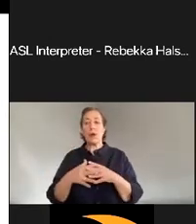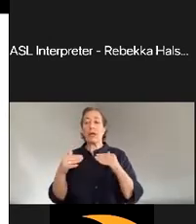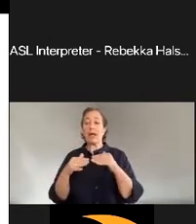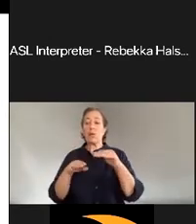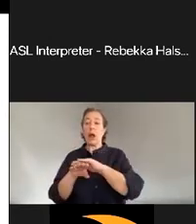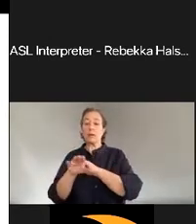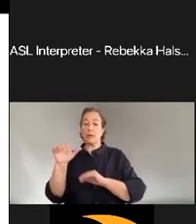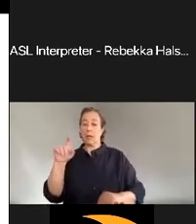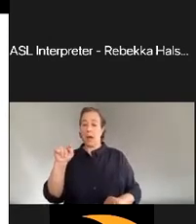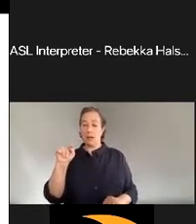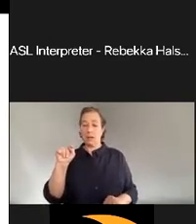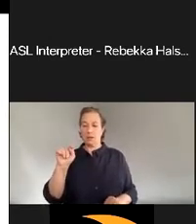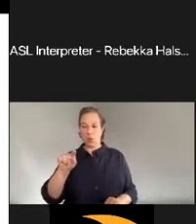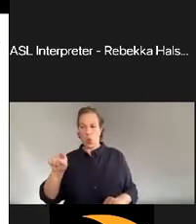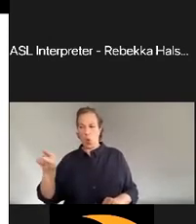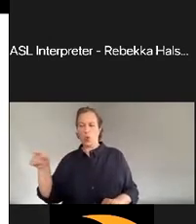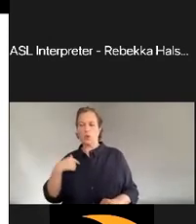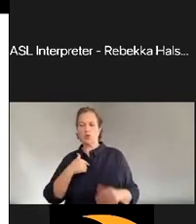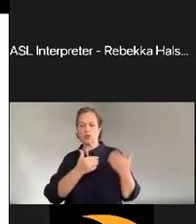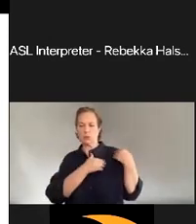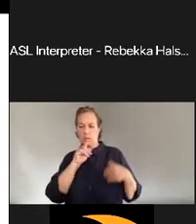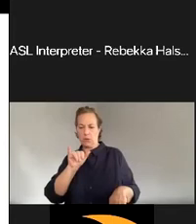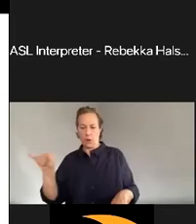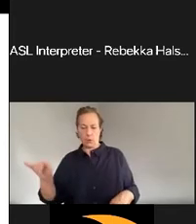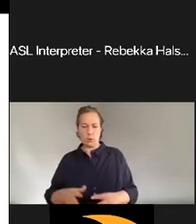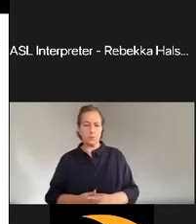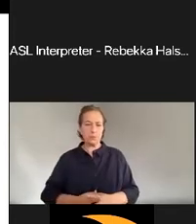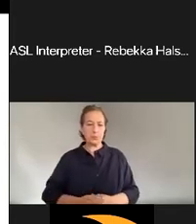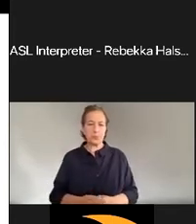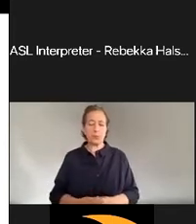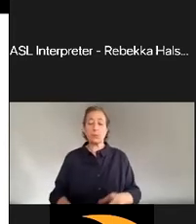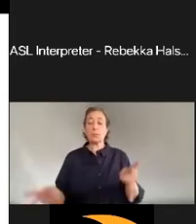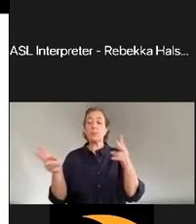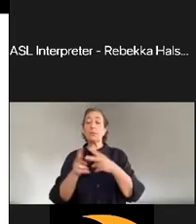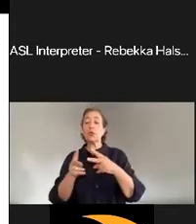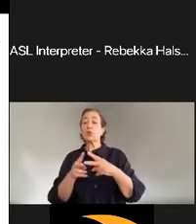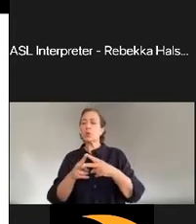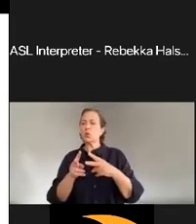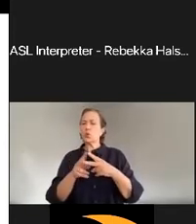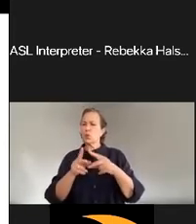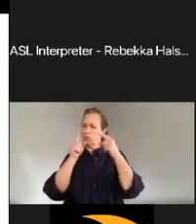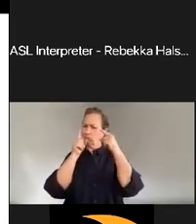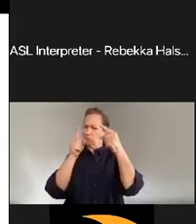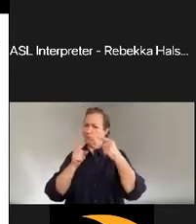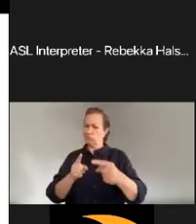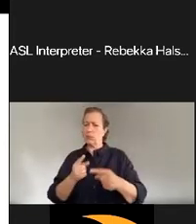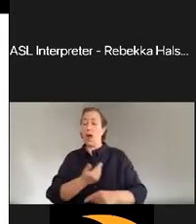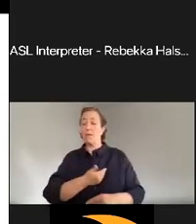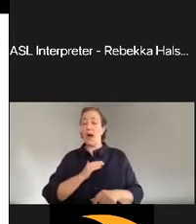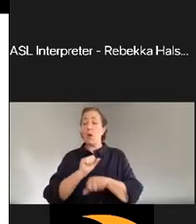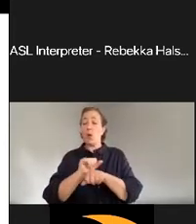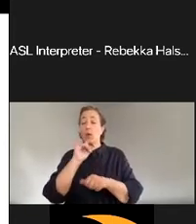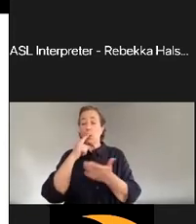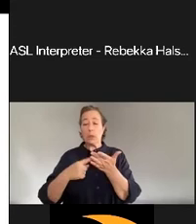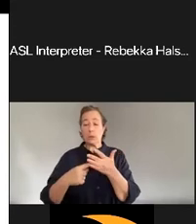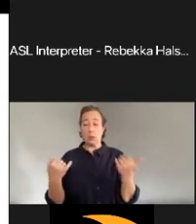Act. There are 2 primary aspects of OCR's work that I plan to discuss today,